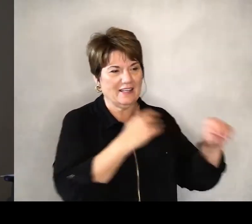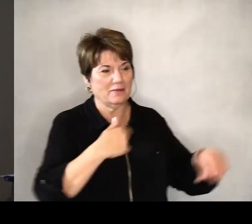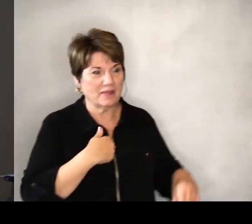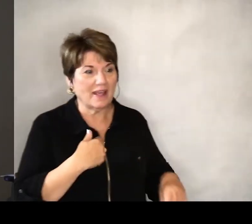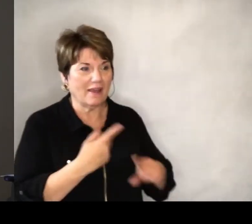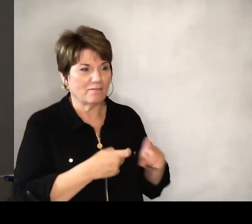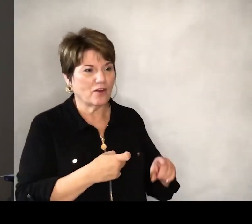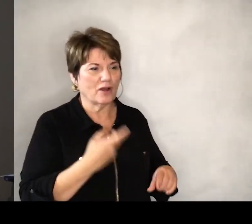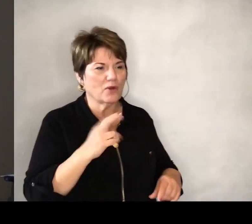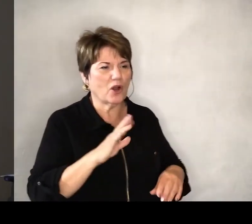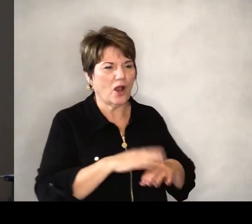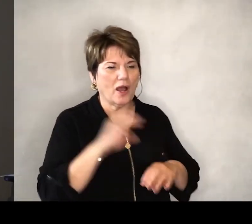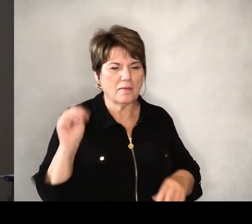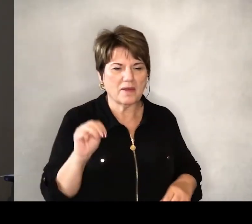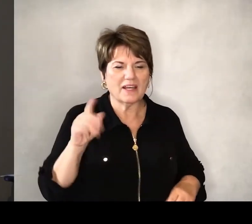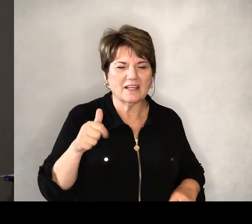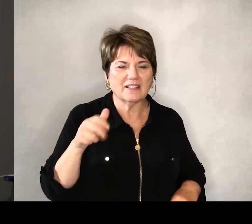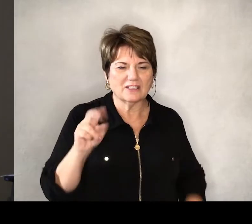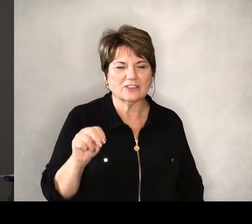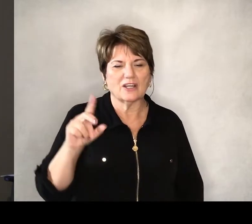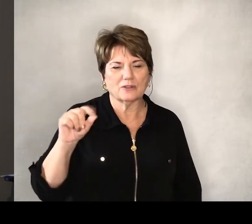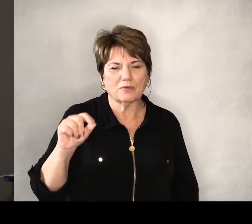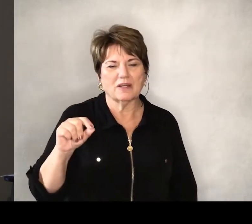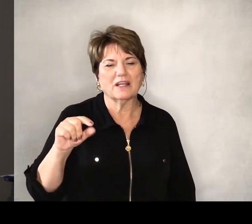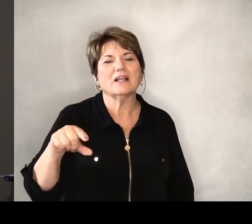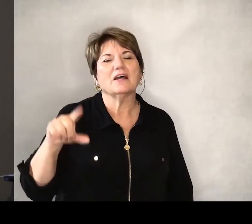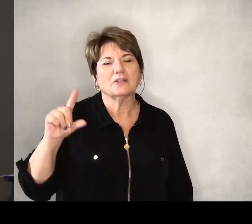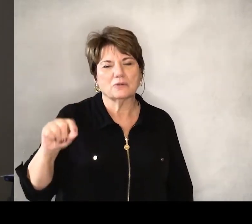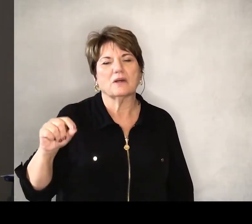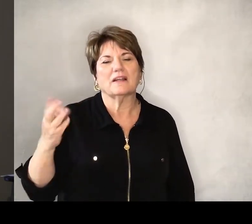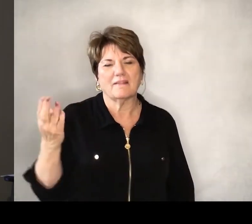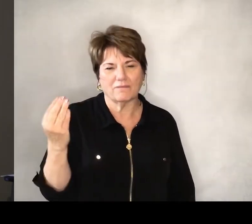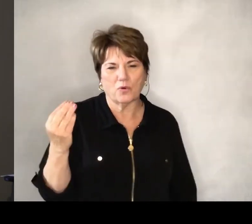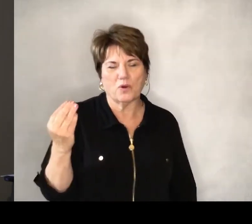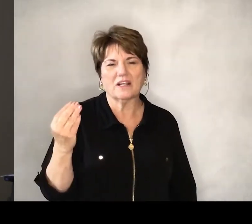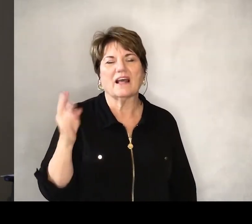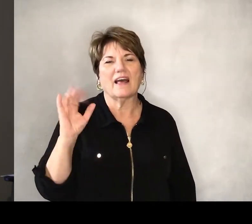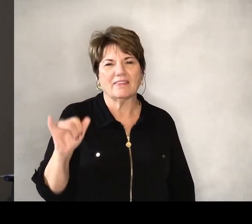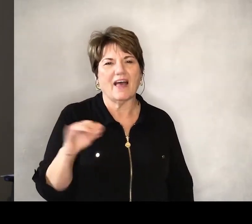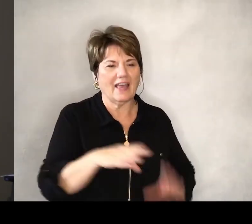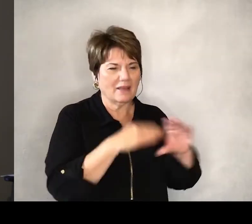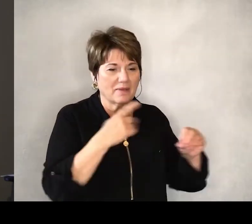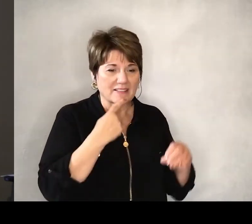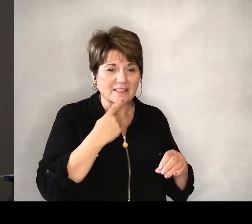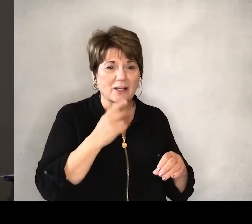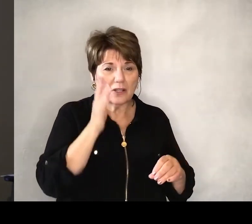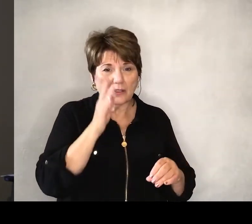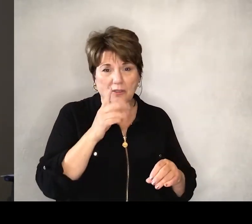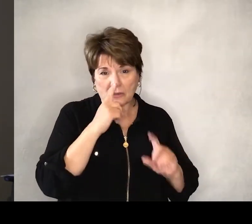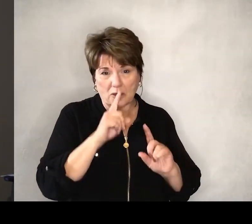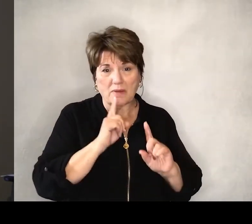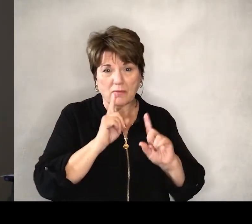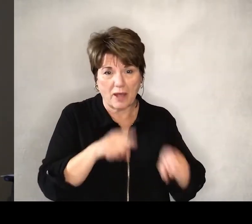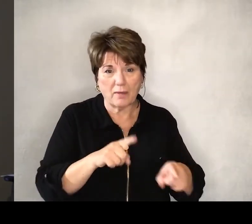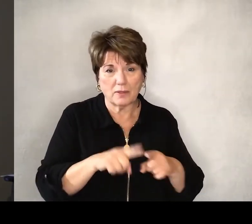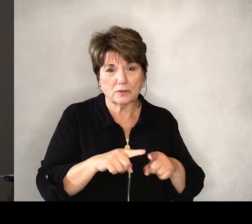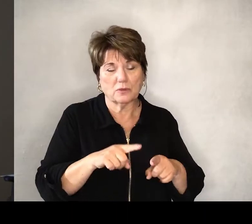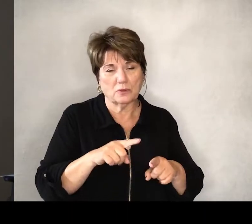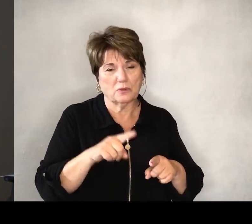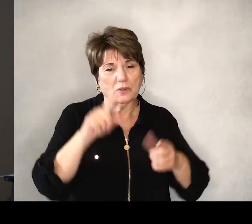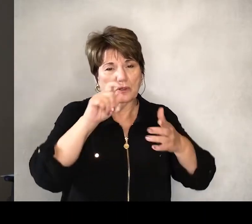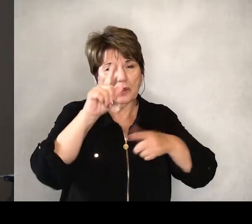From Debbie Lee on Monday, January 20th, 2014, and it said, would you mind responding to these essay